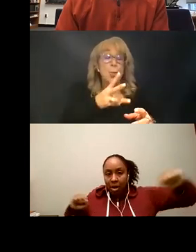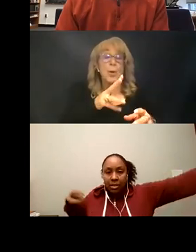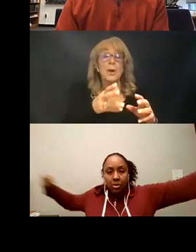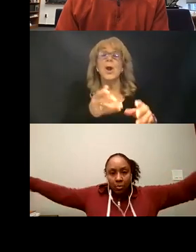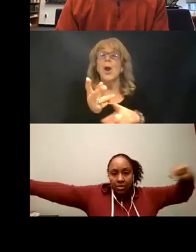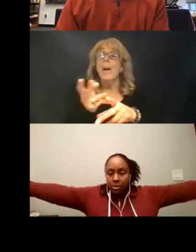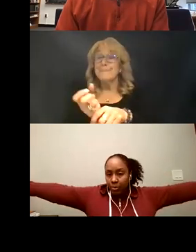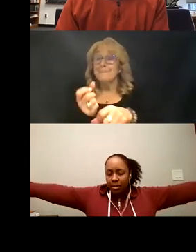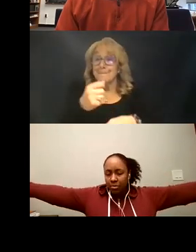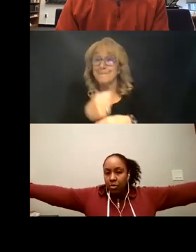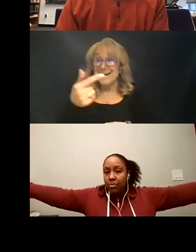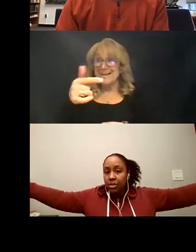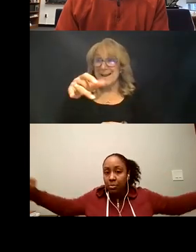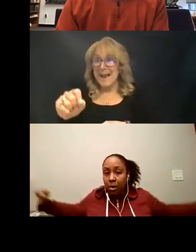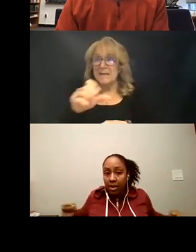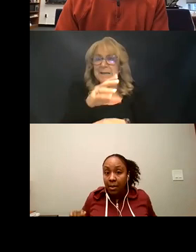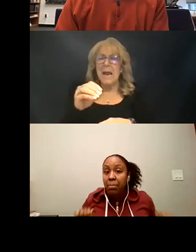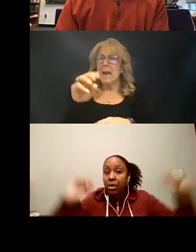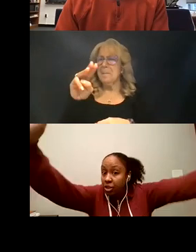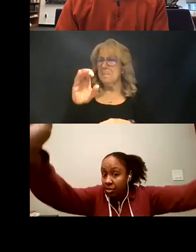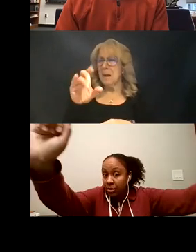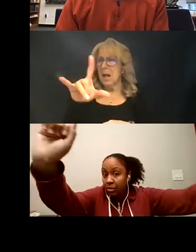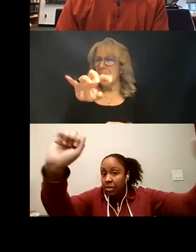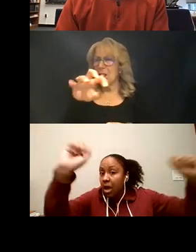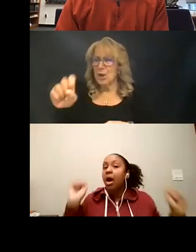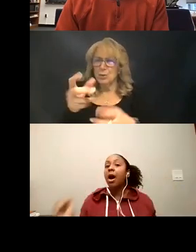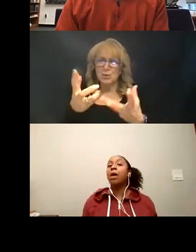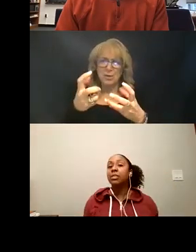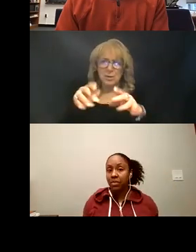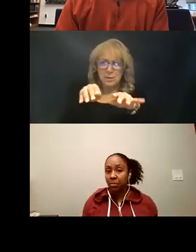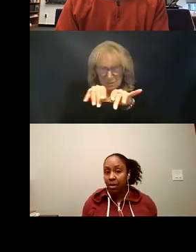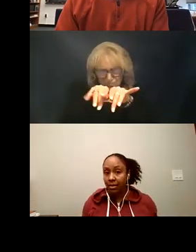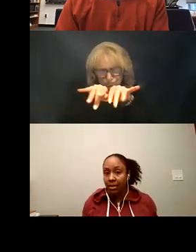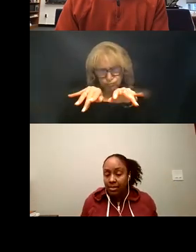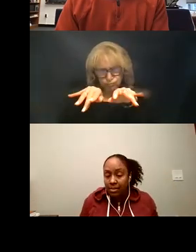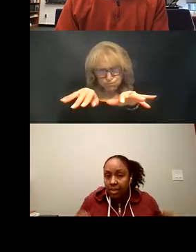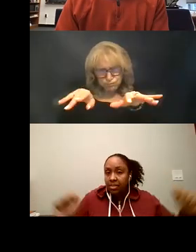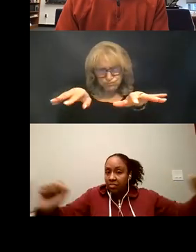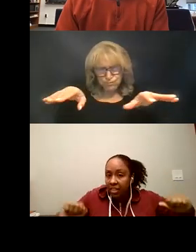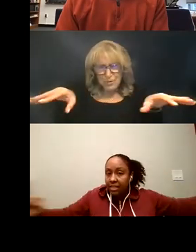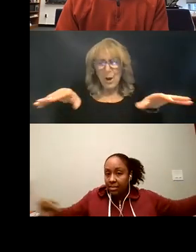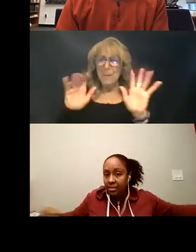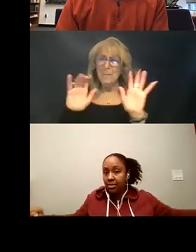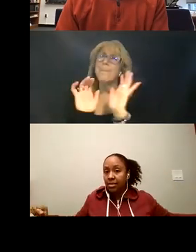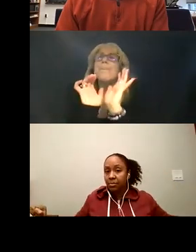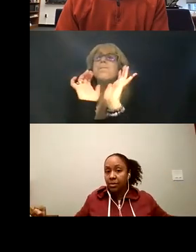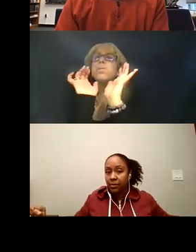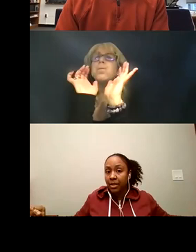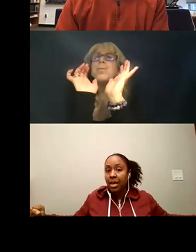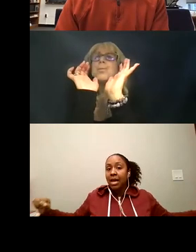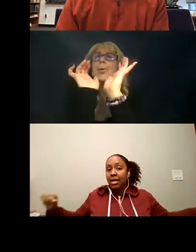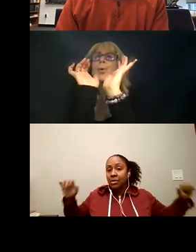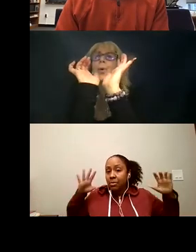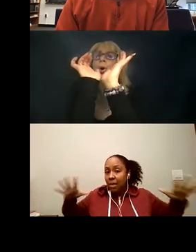the molecules want to spread out so much more, and they push the balloon out of the bottle and start to fill into the